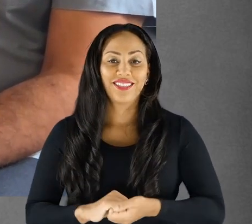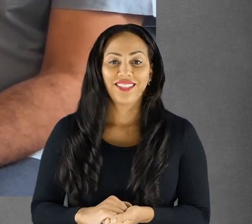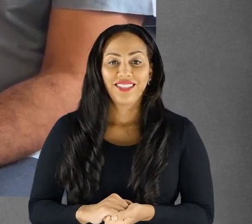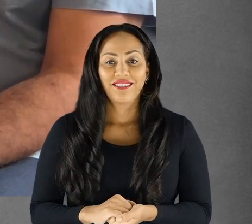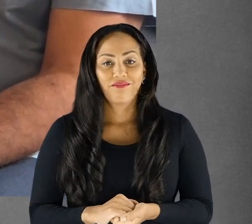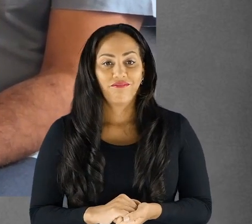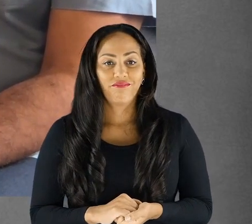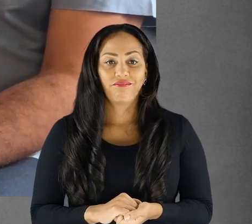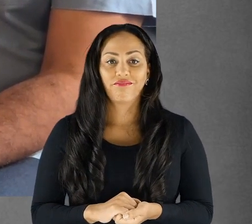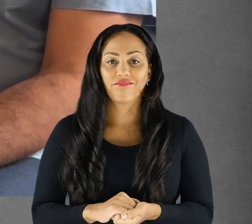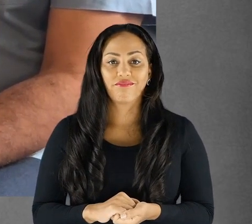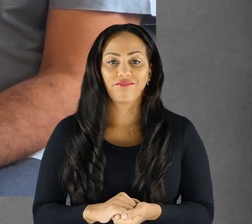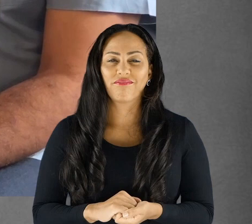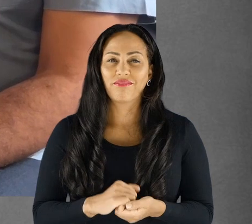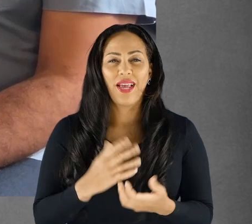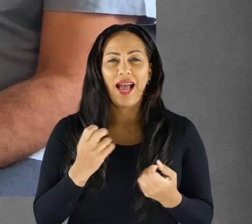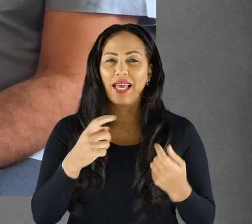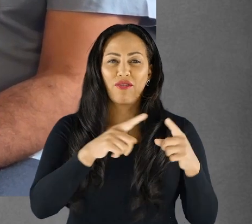artist and